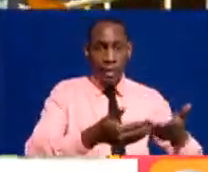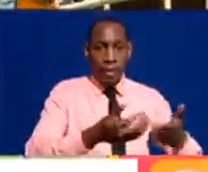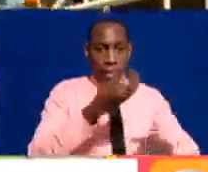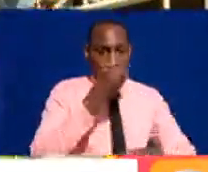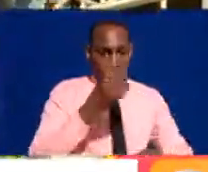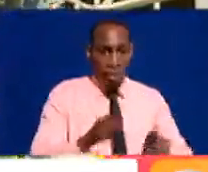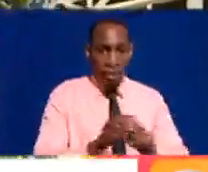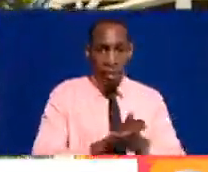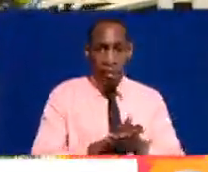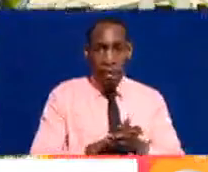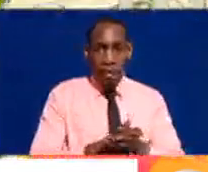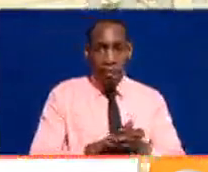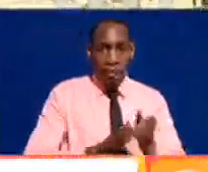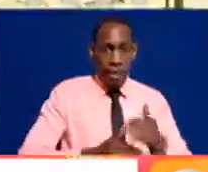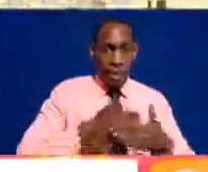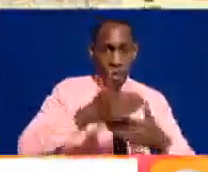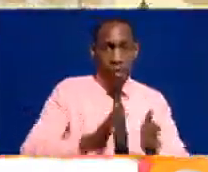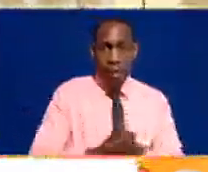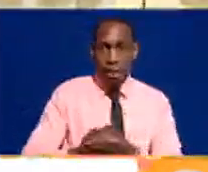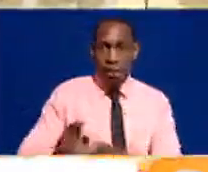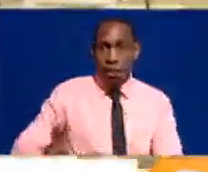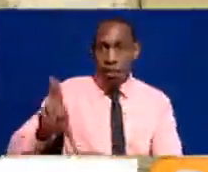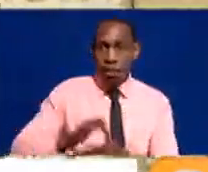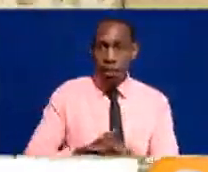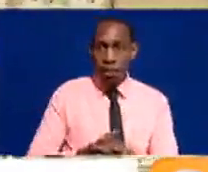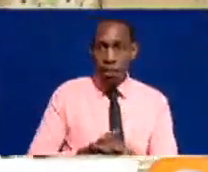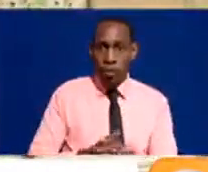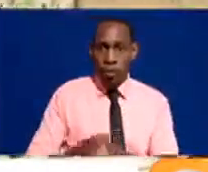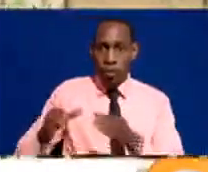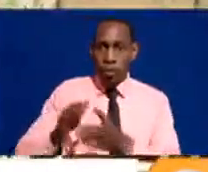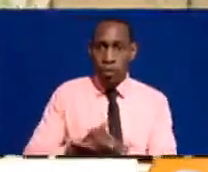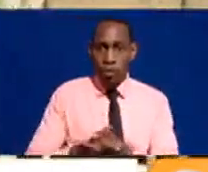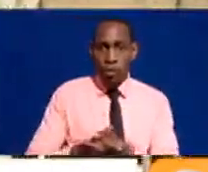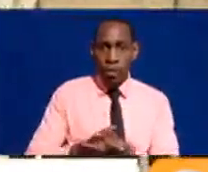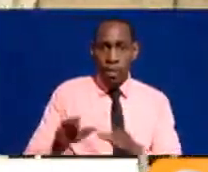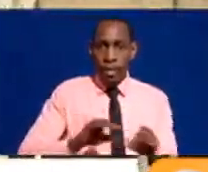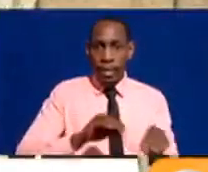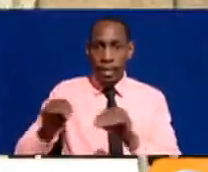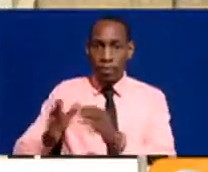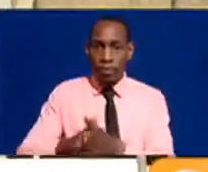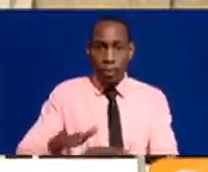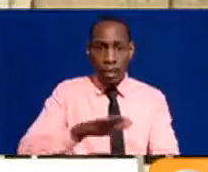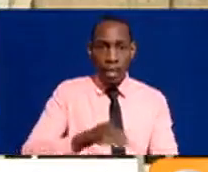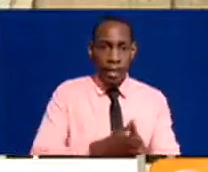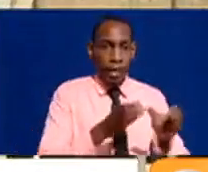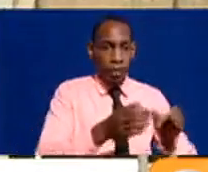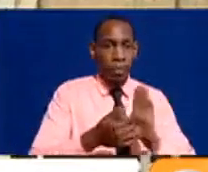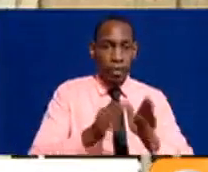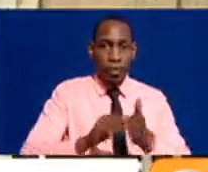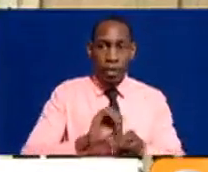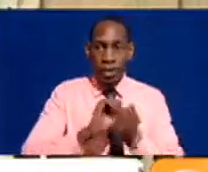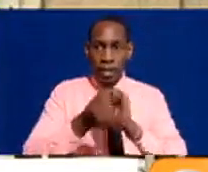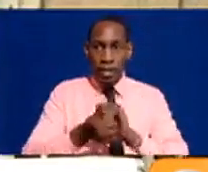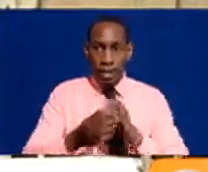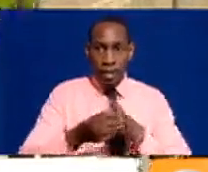Notably, immediately after that, Uhuru's aide-de-camp, ADC, will move to Ruto's side, signaling the change